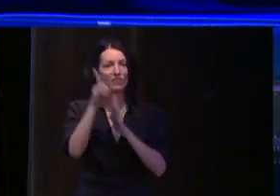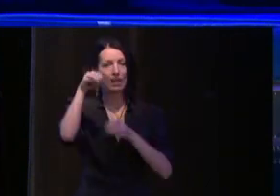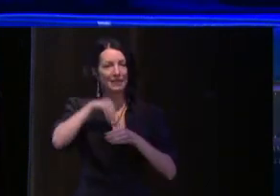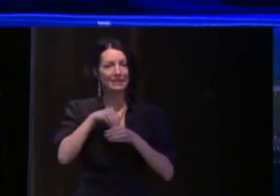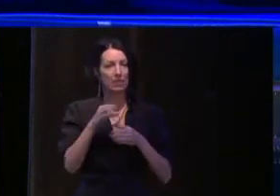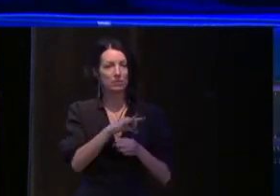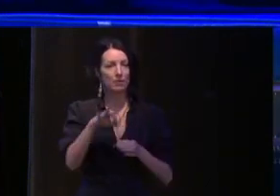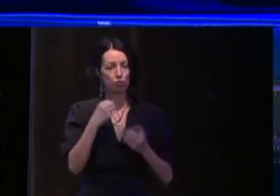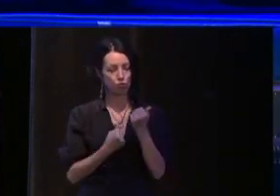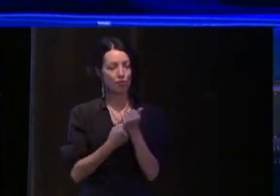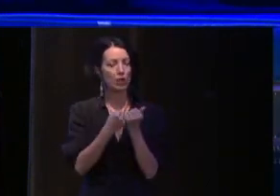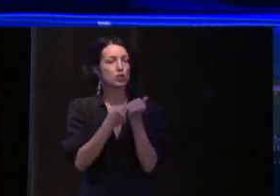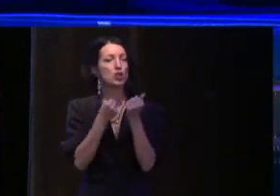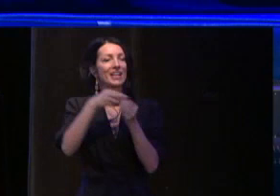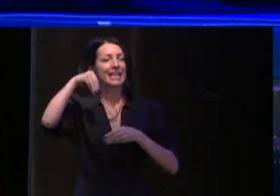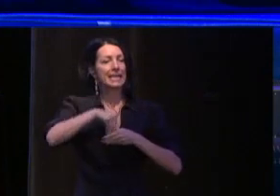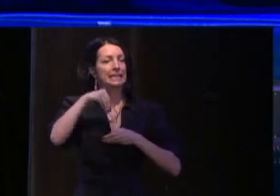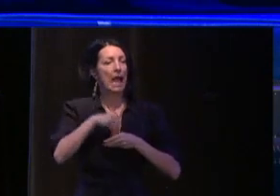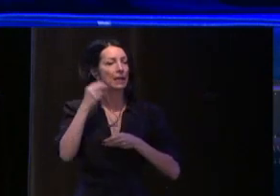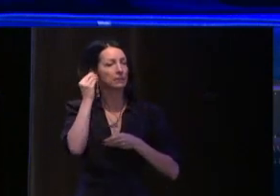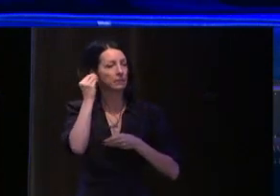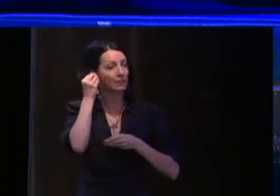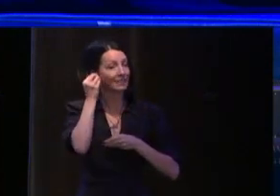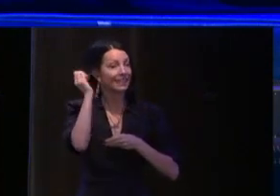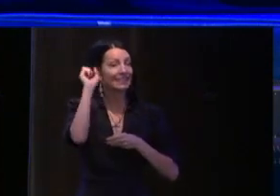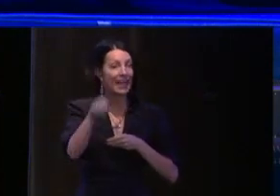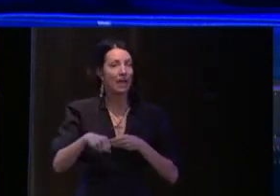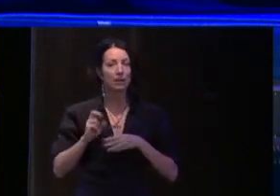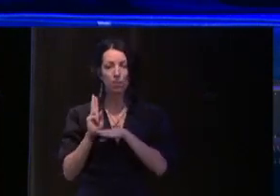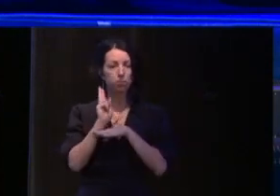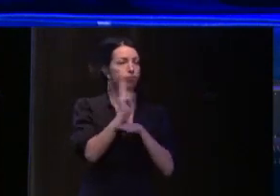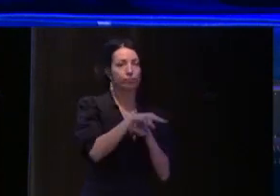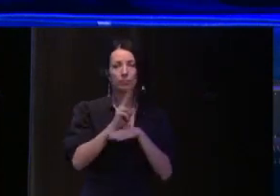your spiritual infrastructure so that you can withstand the